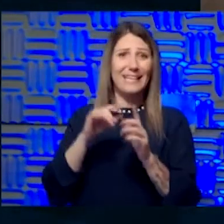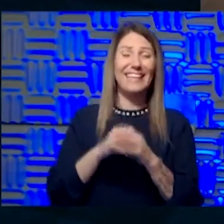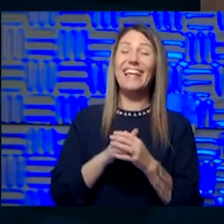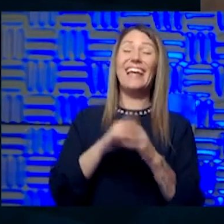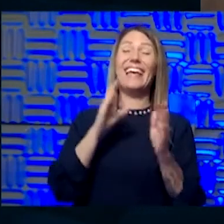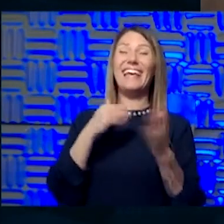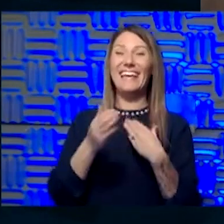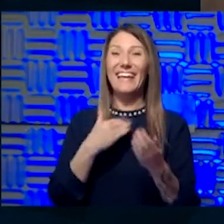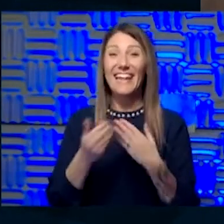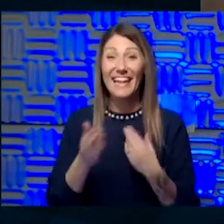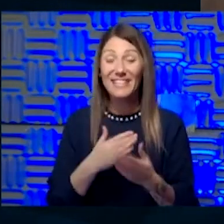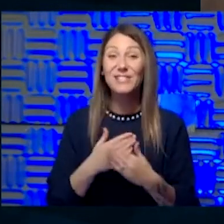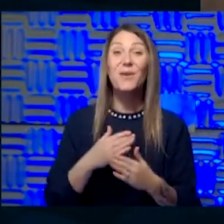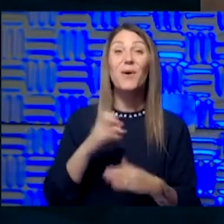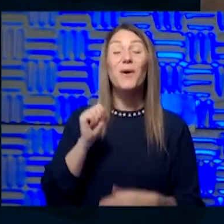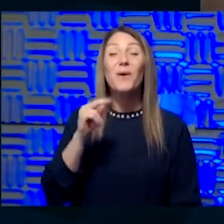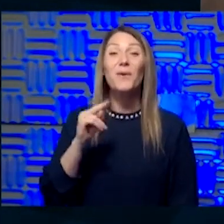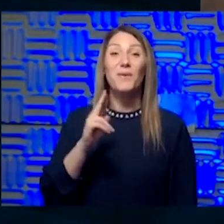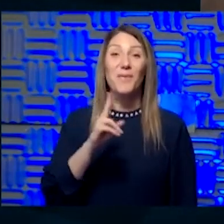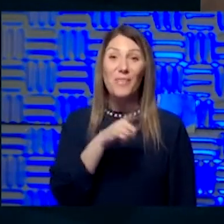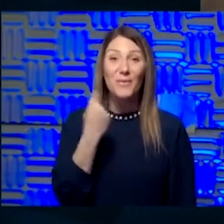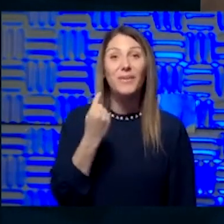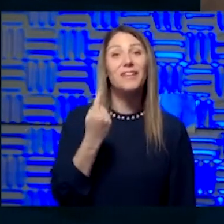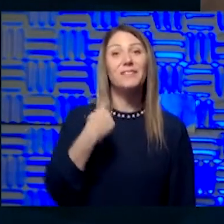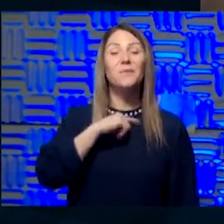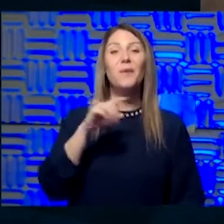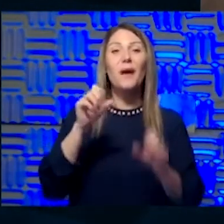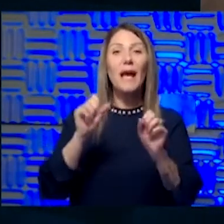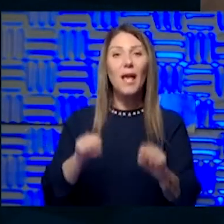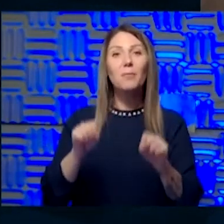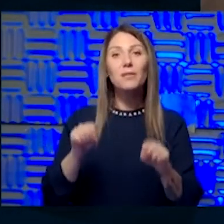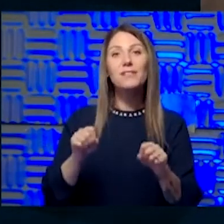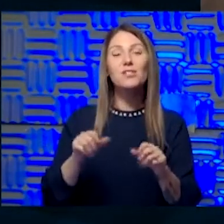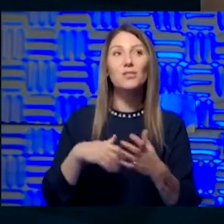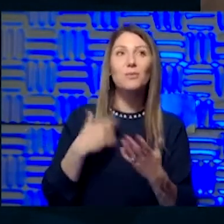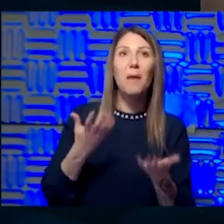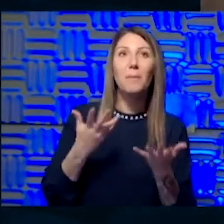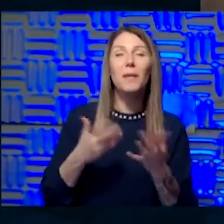So that the risk is we're able to maybe